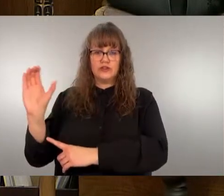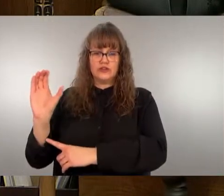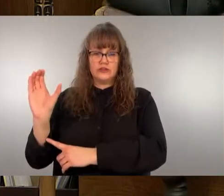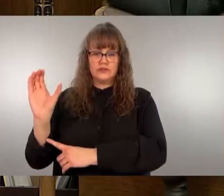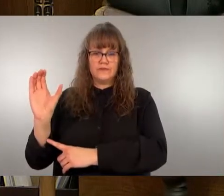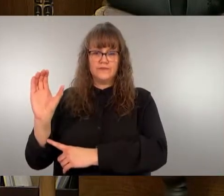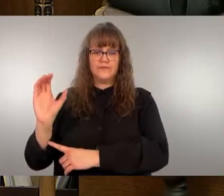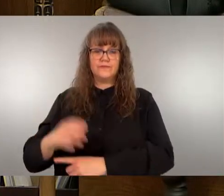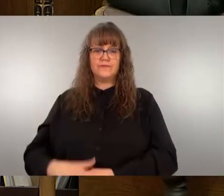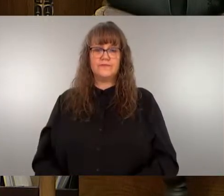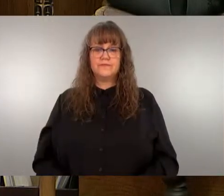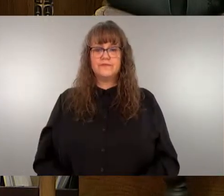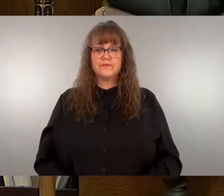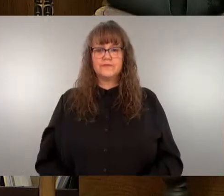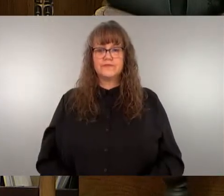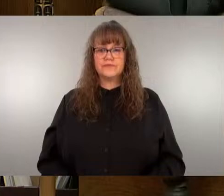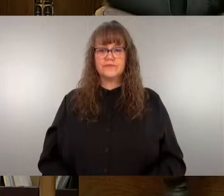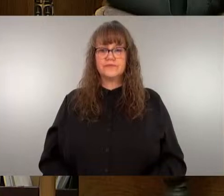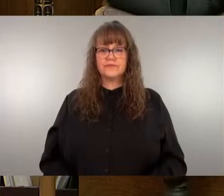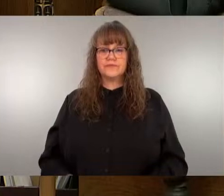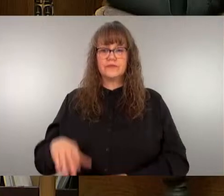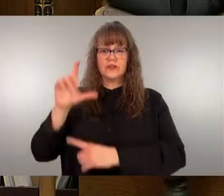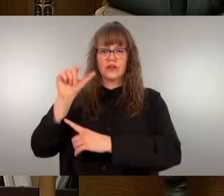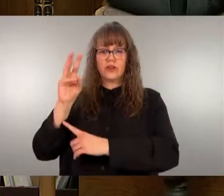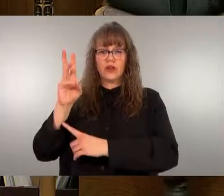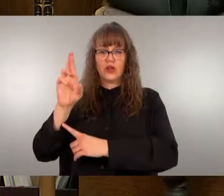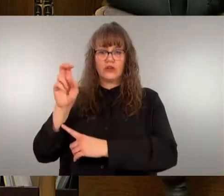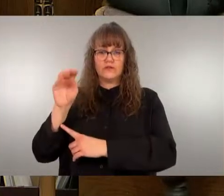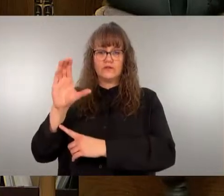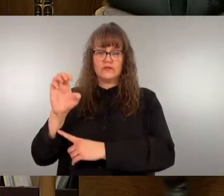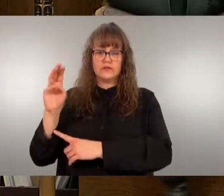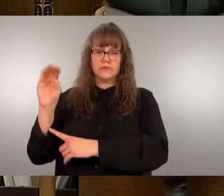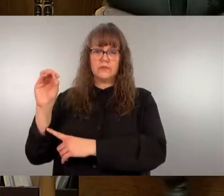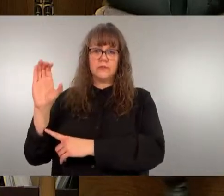East, Lawrence Mock, Conservative Party of BC.